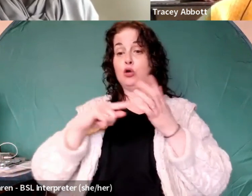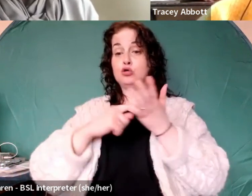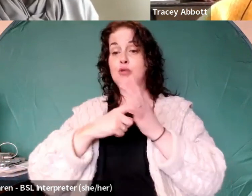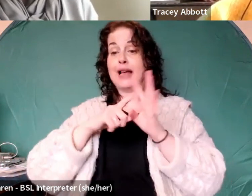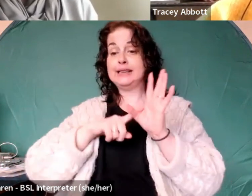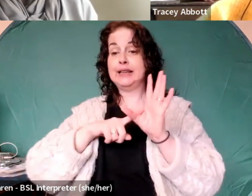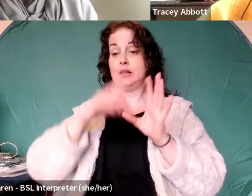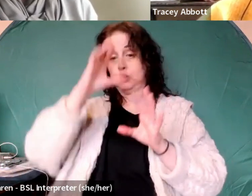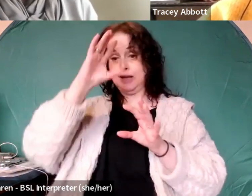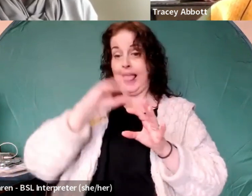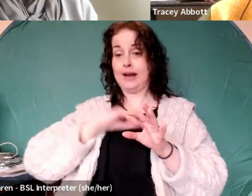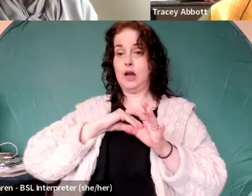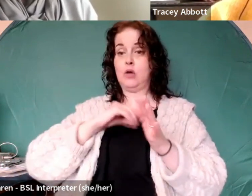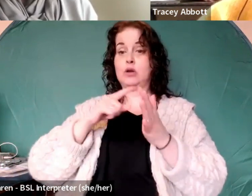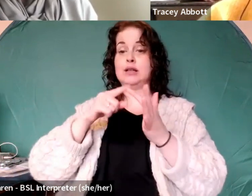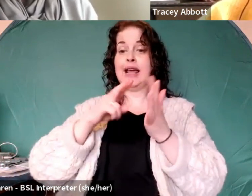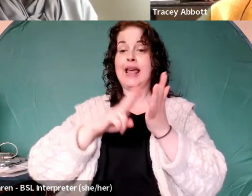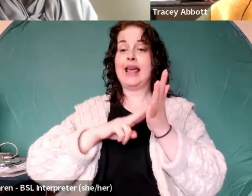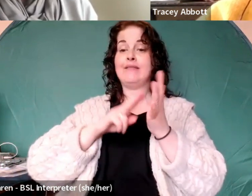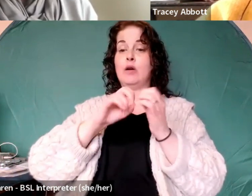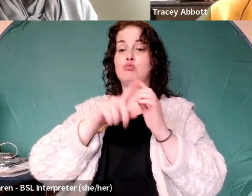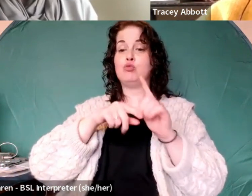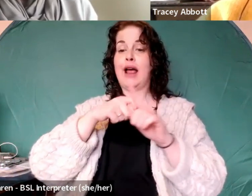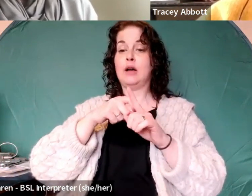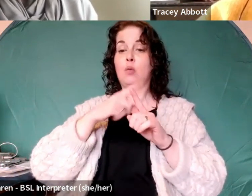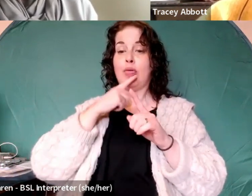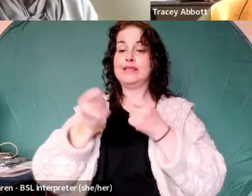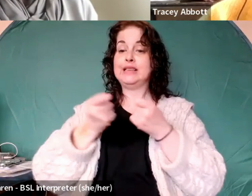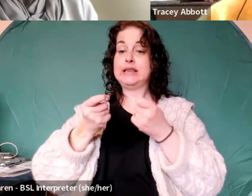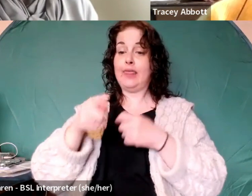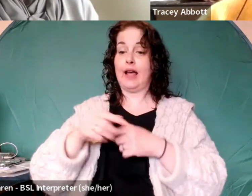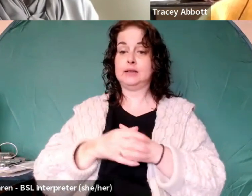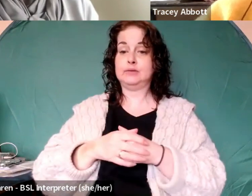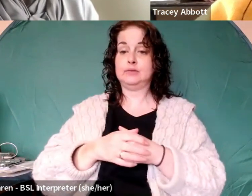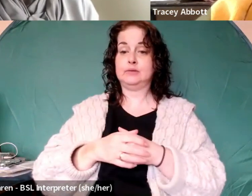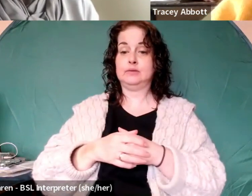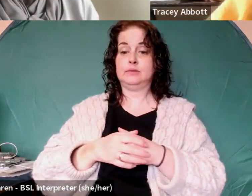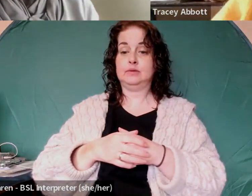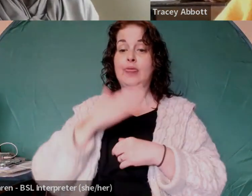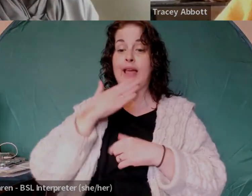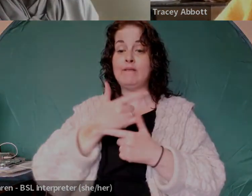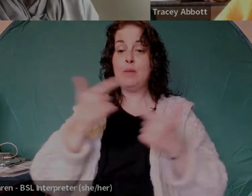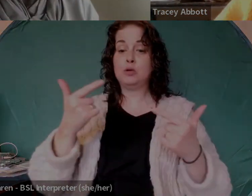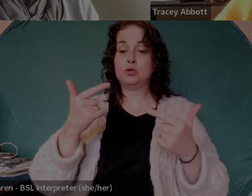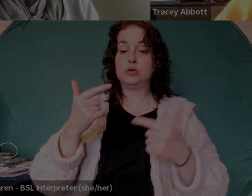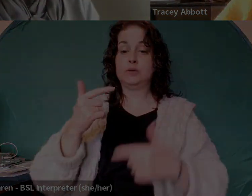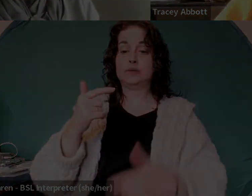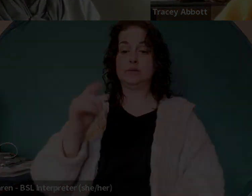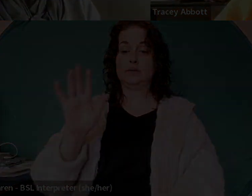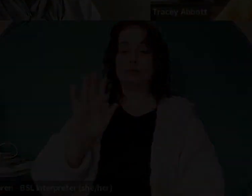Tracey, just let us know at Evenbreak and we'll facilitate that happening. Wonderful. Thanks very much, everyone. See you soon. Bye.